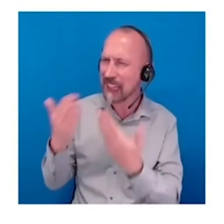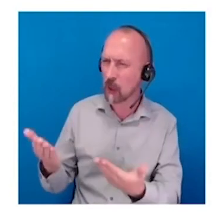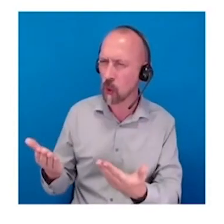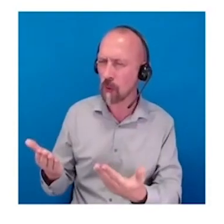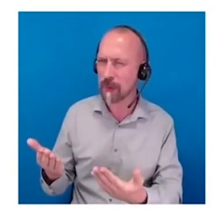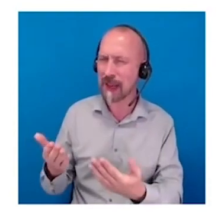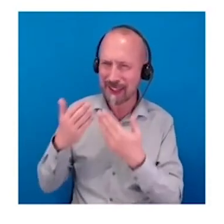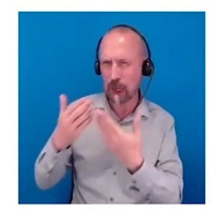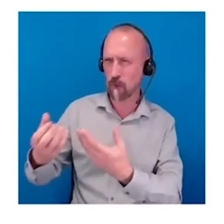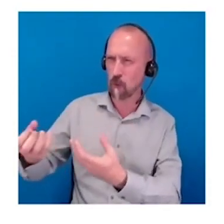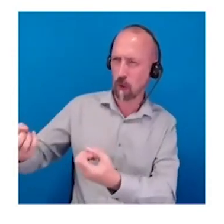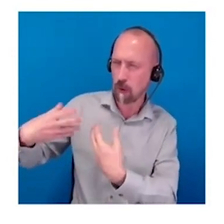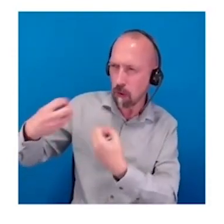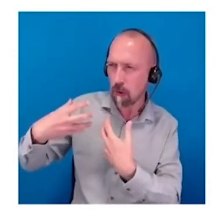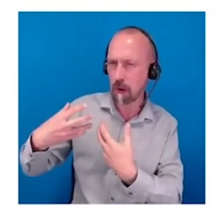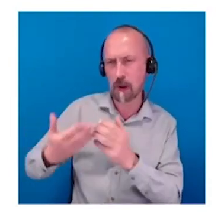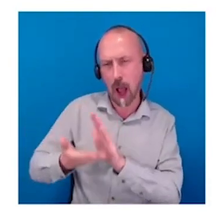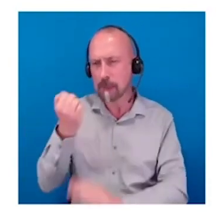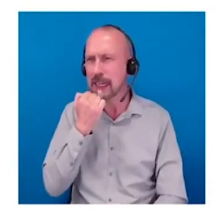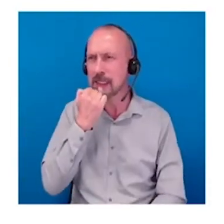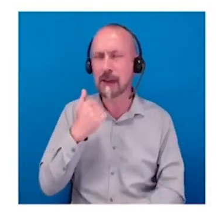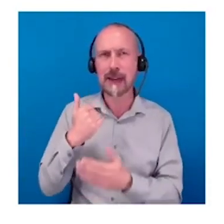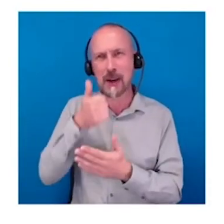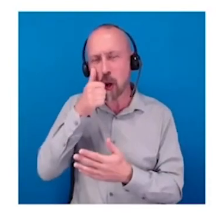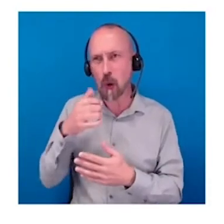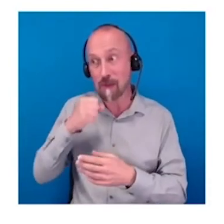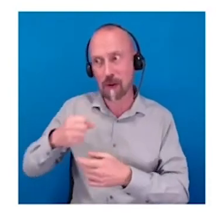updating us. And I know that there'll be lots of questions that have come in.